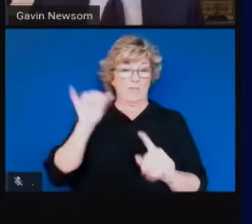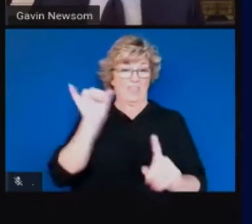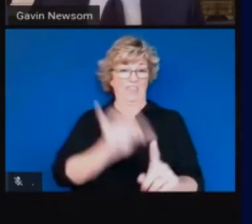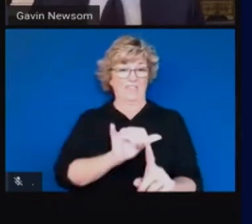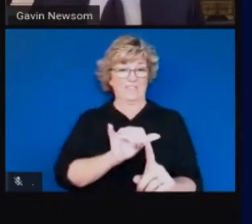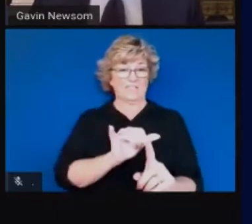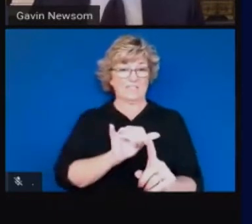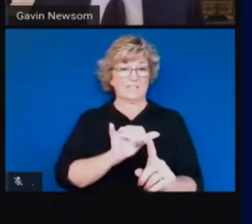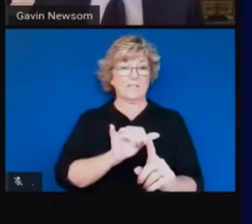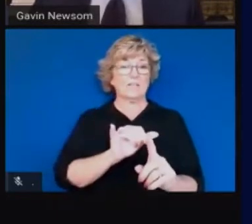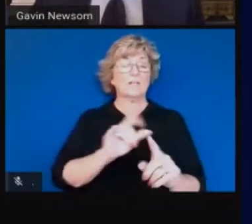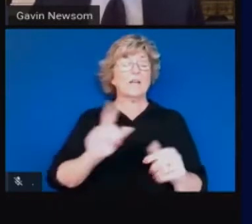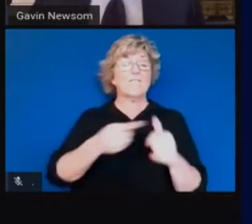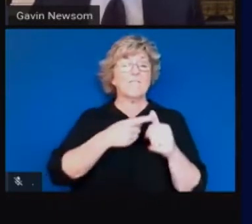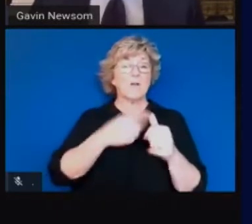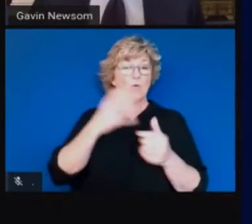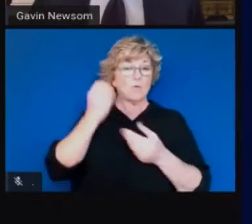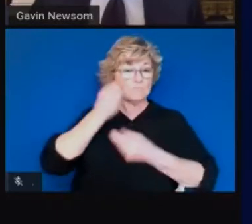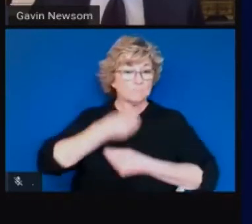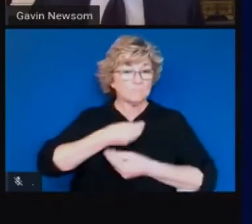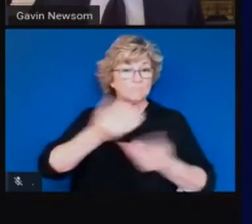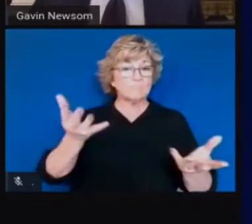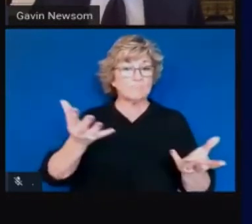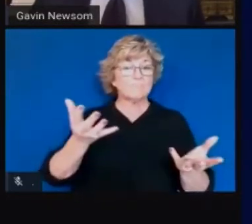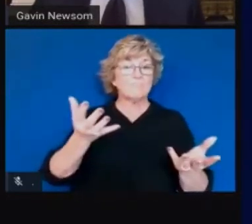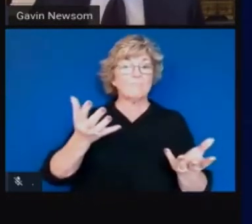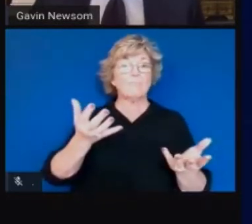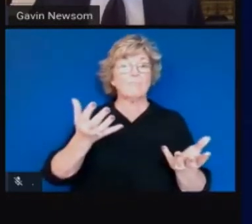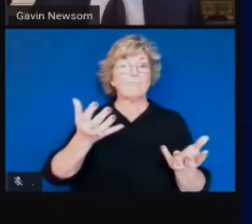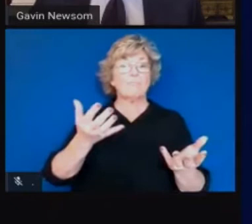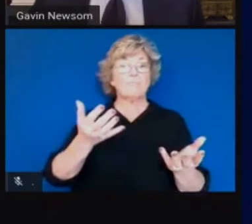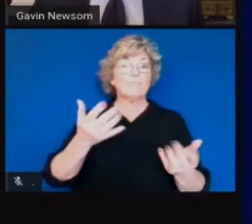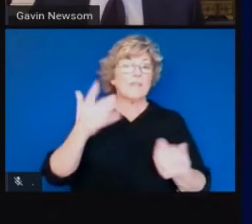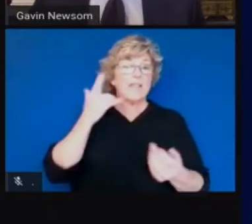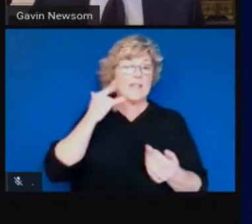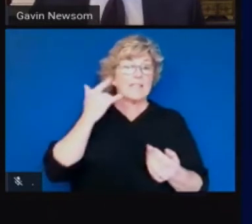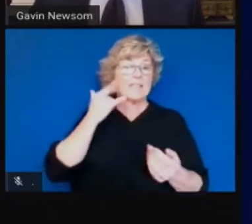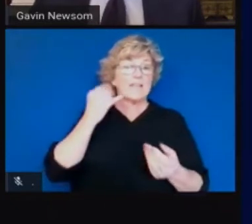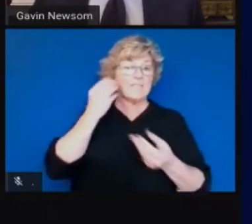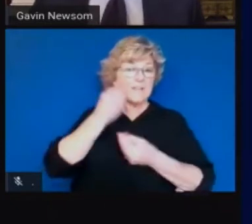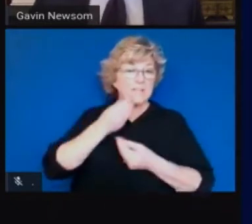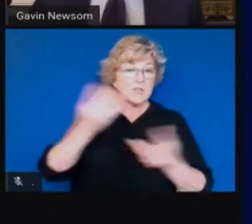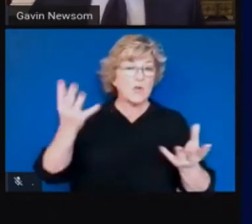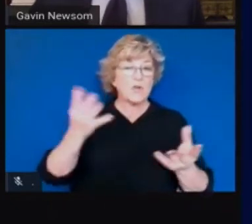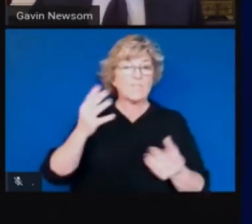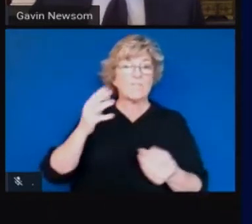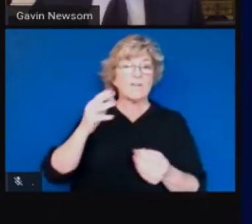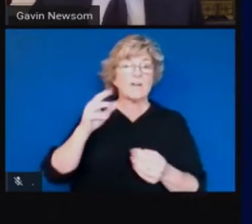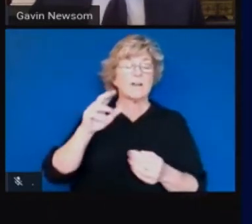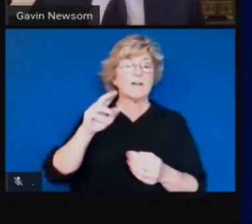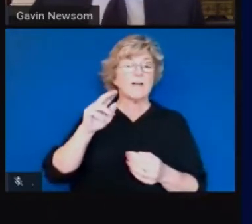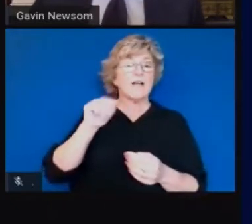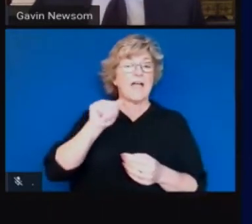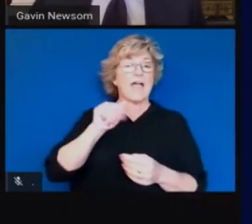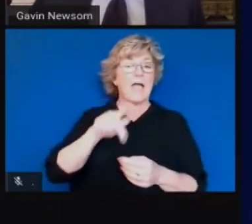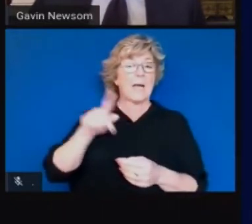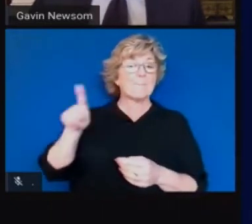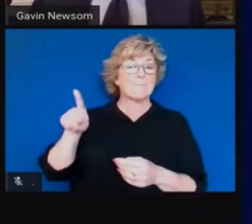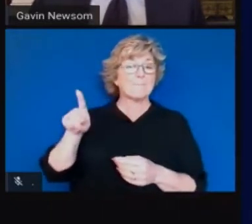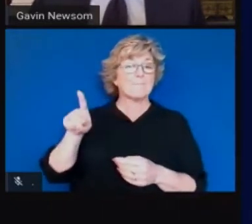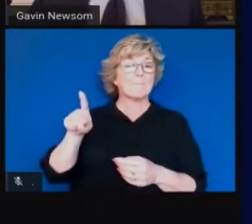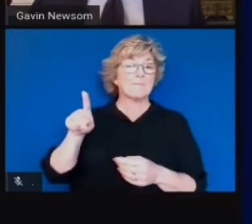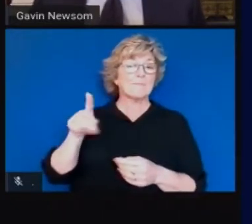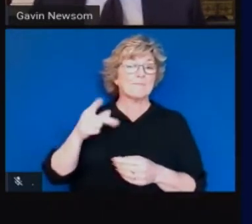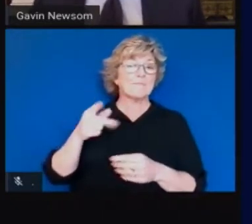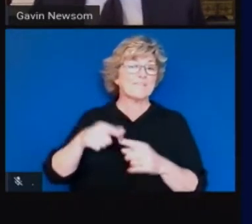particular. But first, I just wanted to update you on the California Notify app, which is, again, just another tool in the toolkit. It